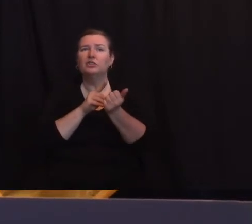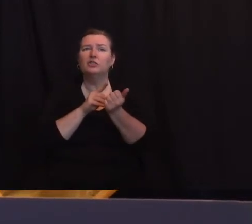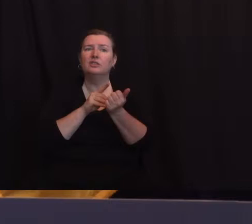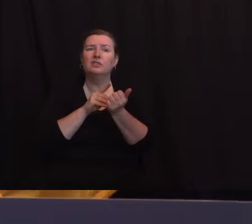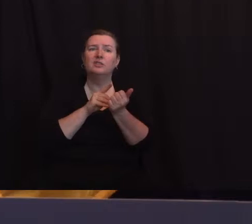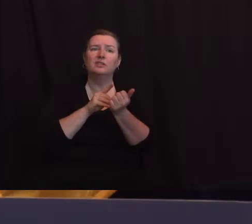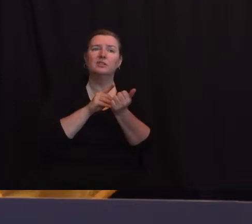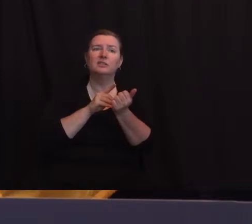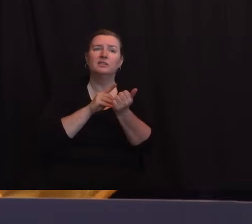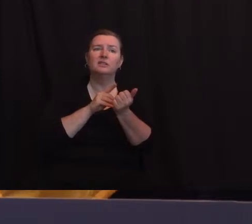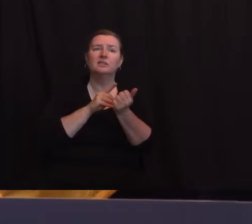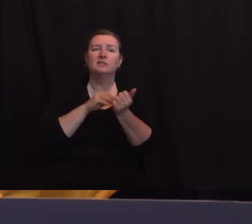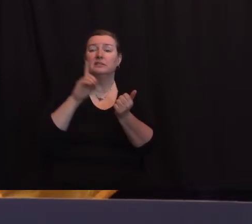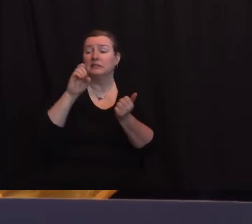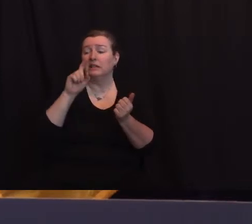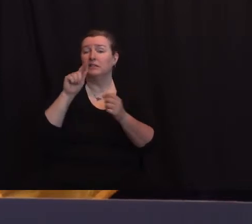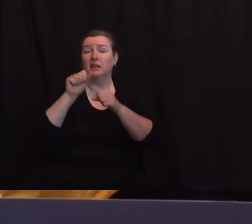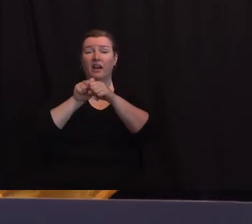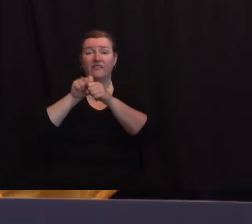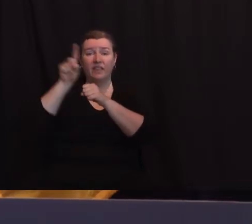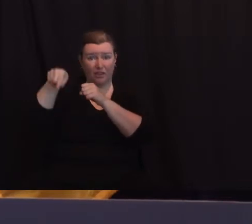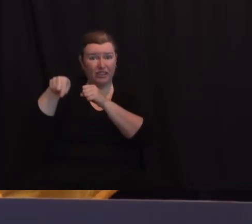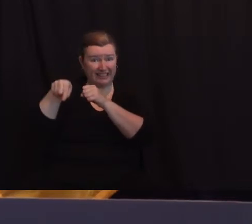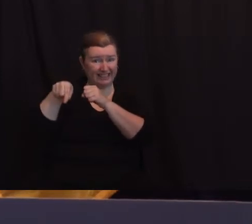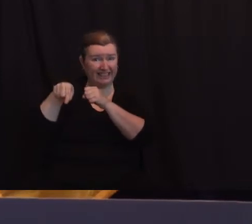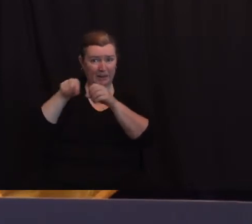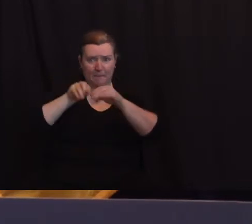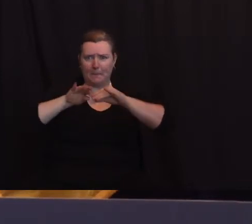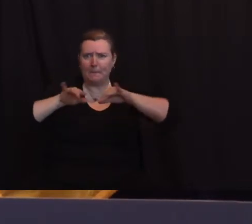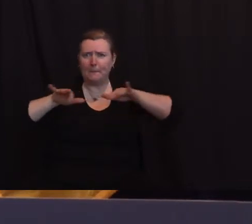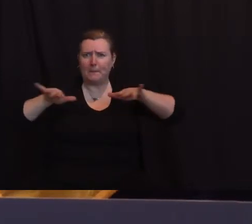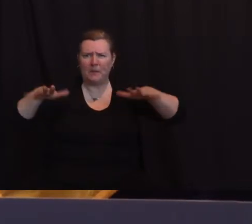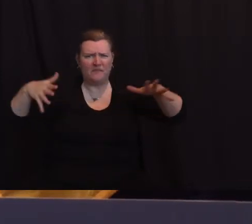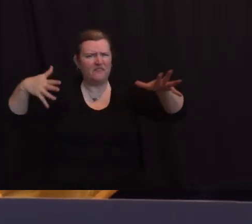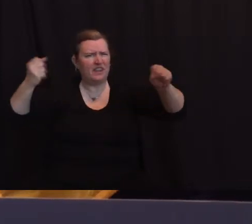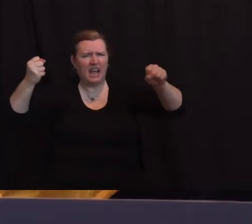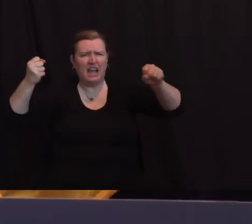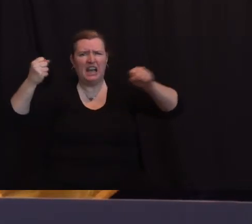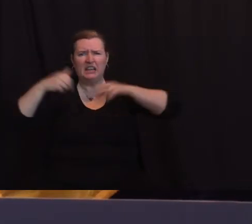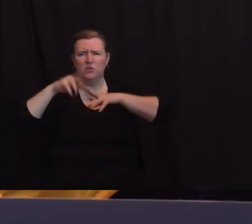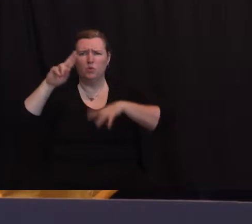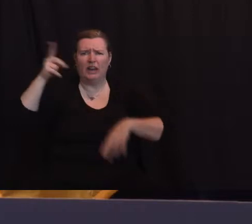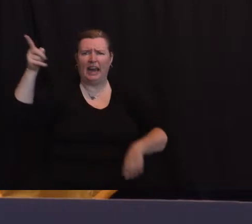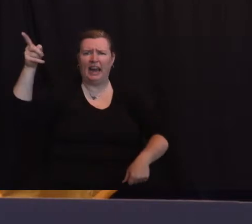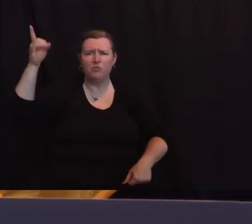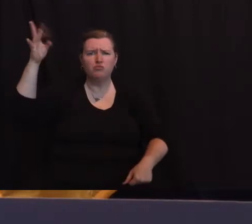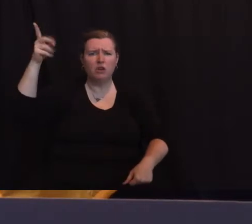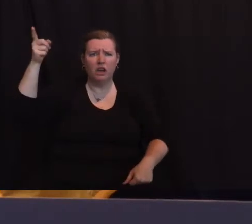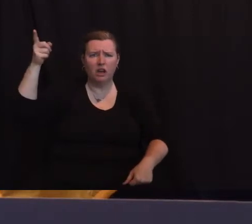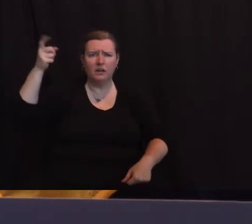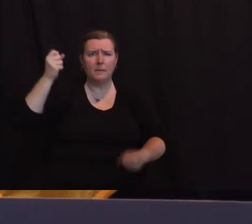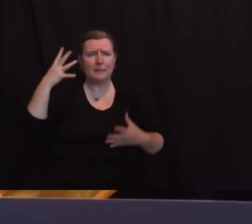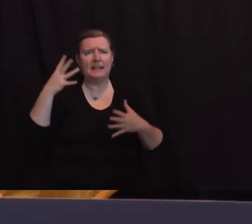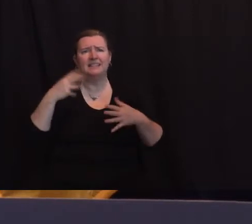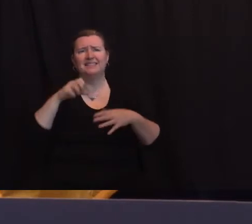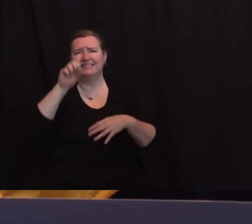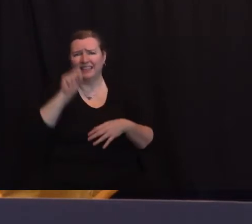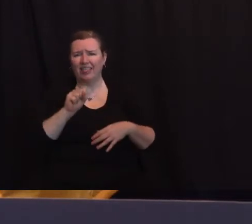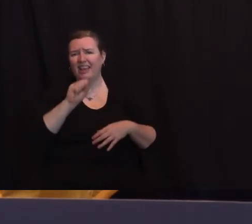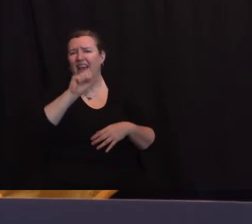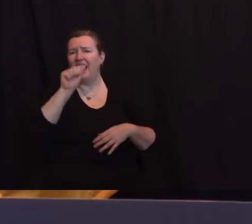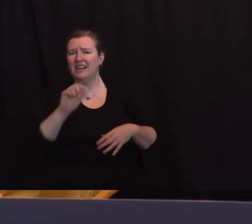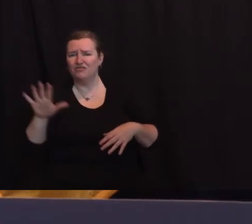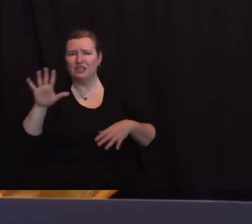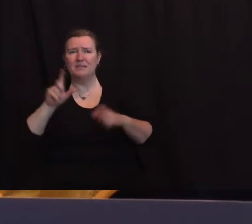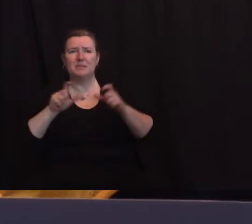variant was spreading so rapidly in the UK was not only because they've got a big South Asian population, but they chose